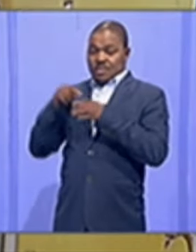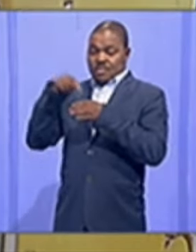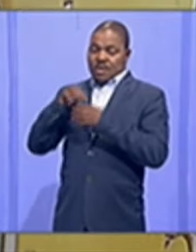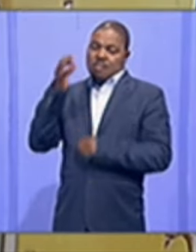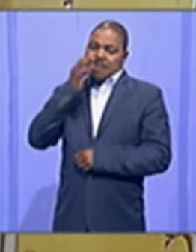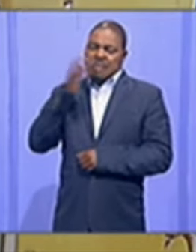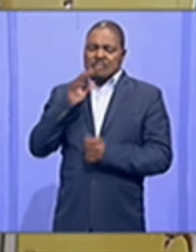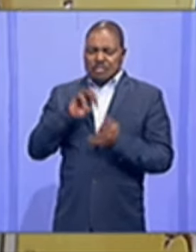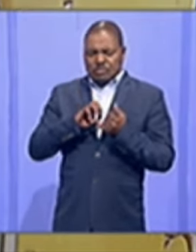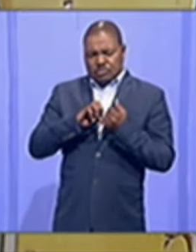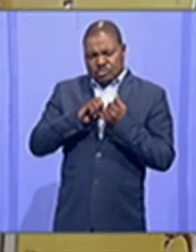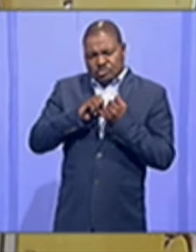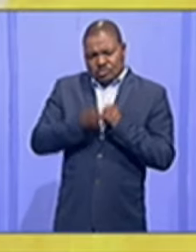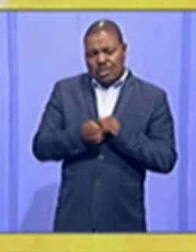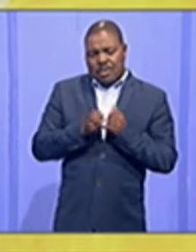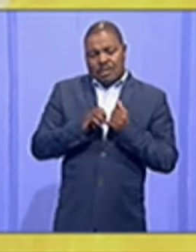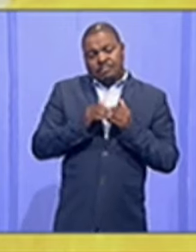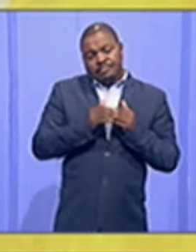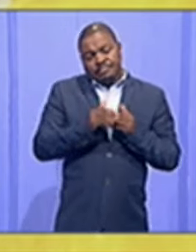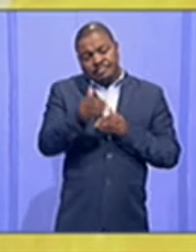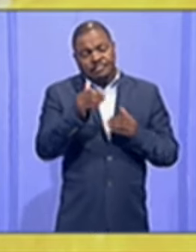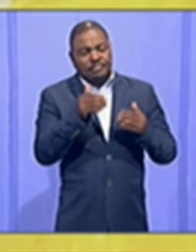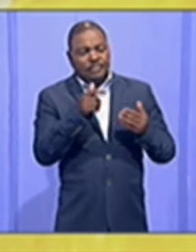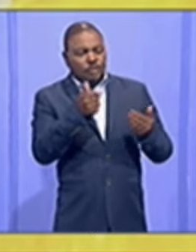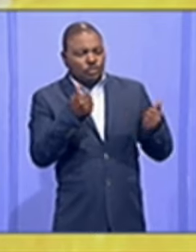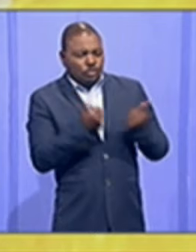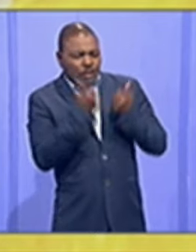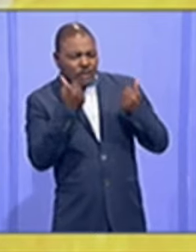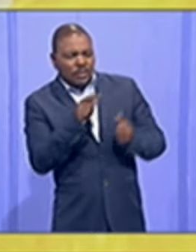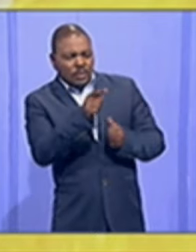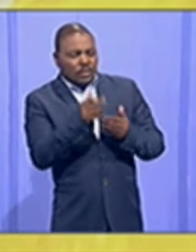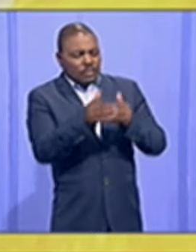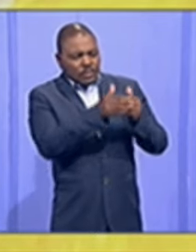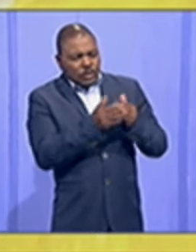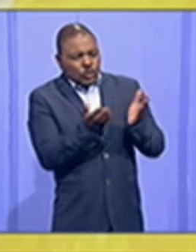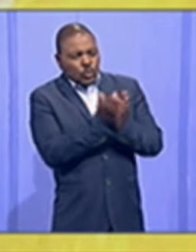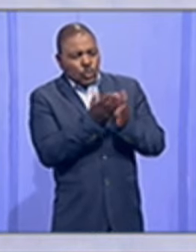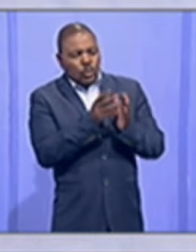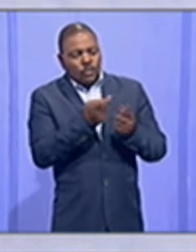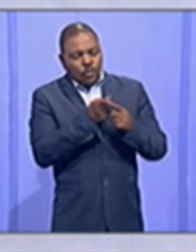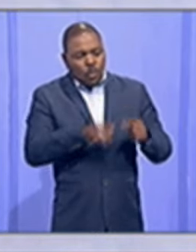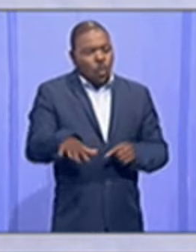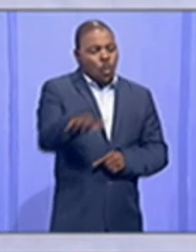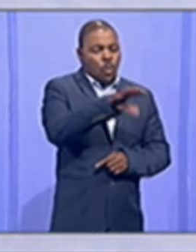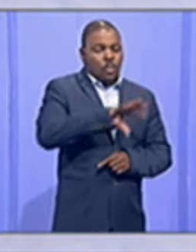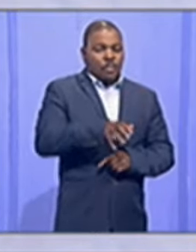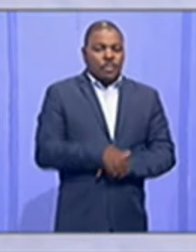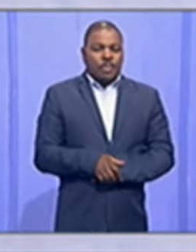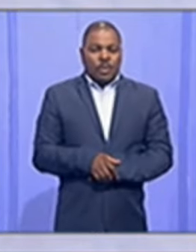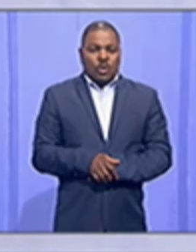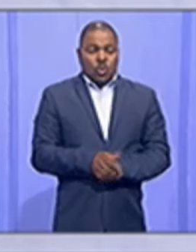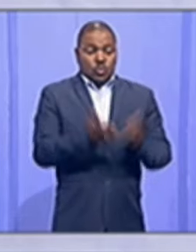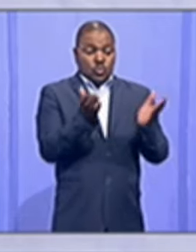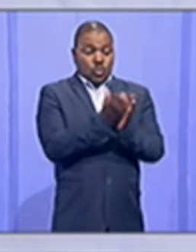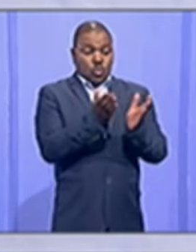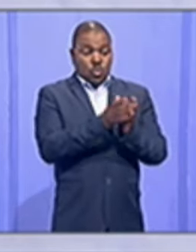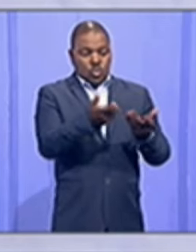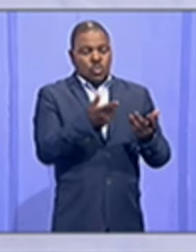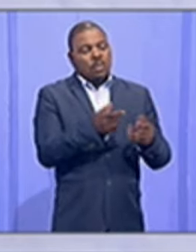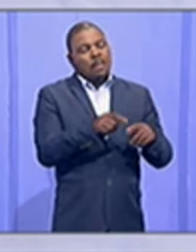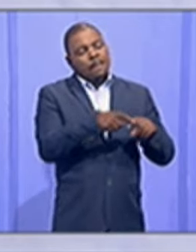samagane le go rarabolla dikgwetlho tsa tlhokomelo kwa dikolong go ralla province. Sekolo sena le diphaposi tsa borutelo tsa